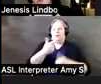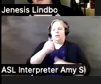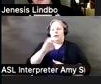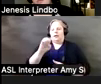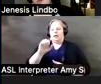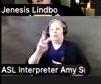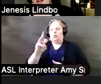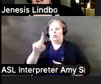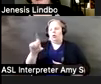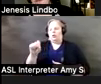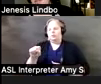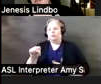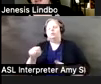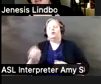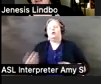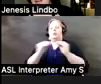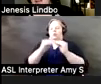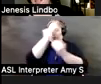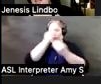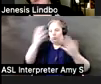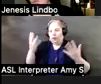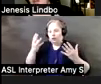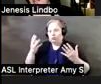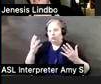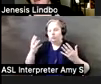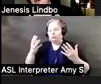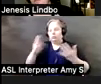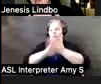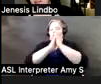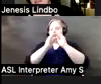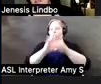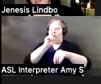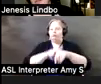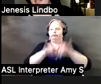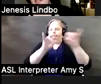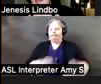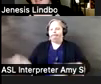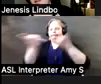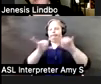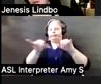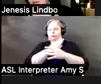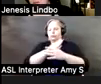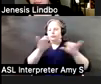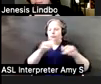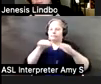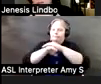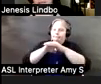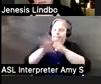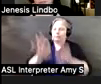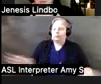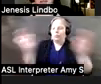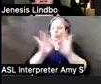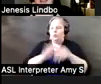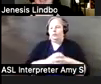So more information is being normalized about sharing accessibility and the importance of